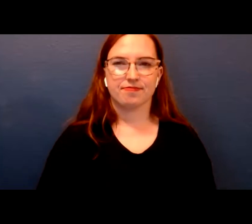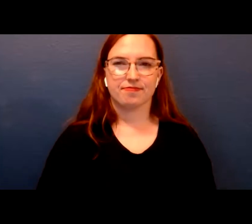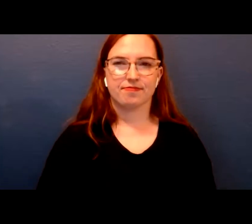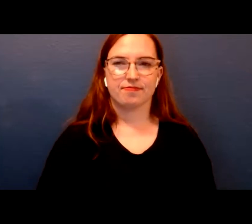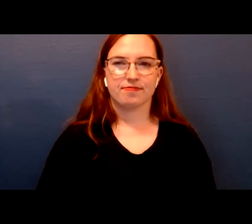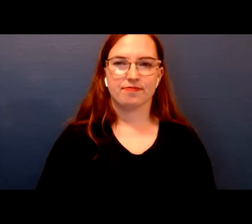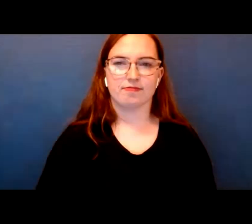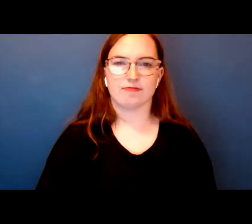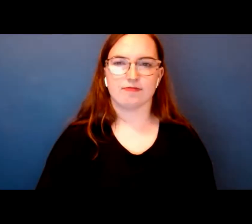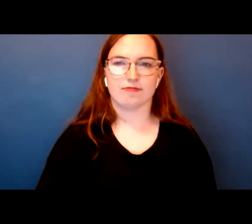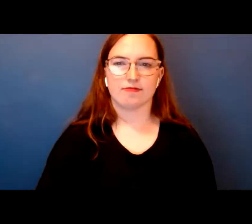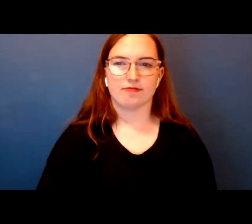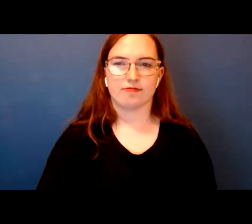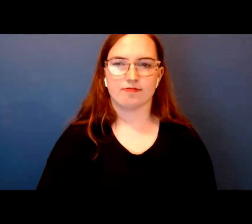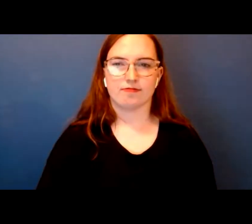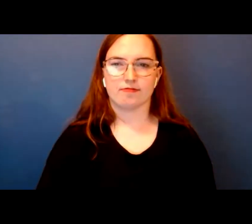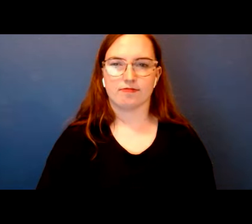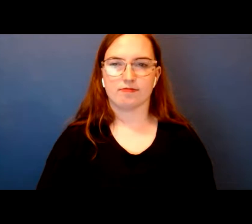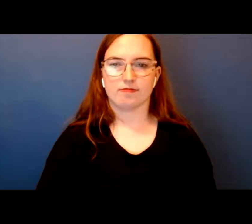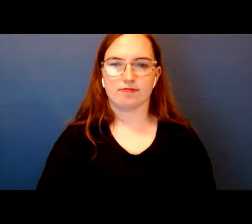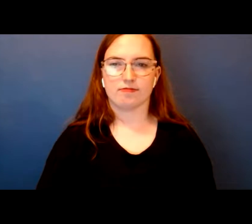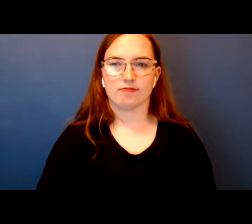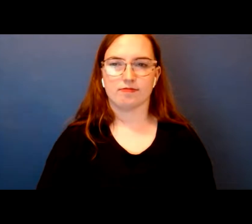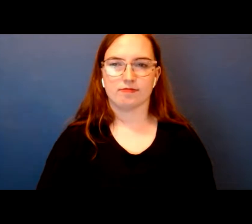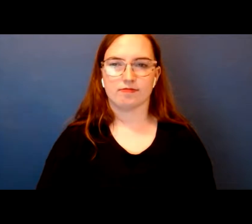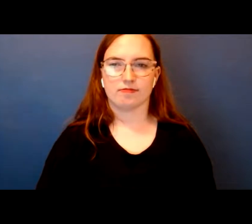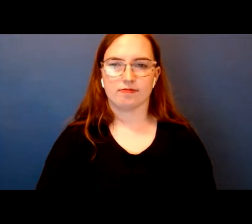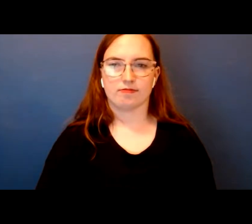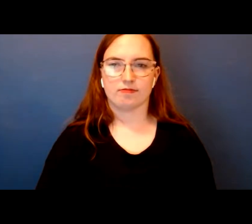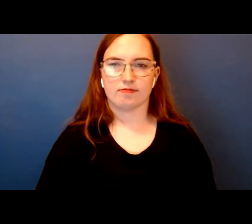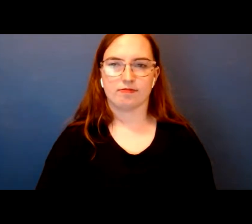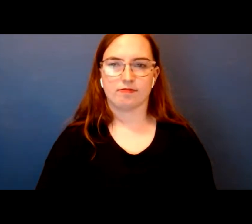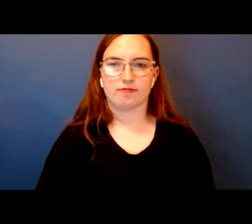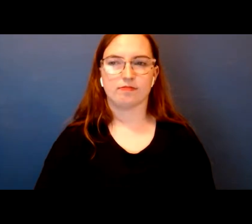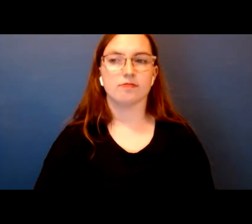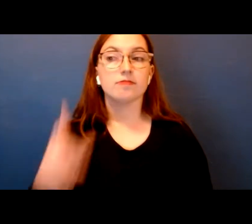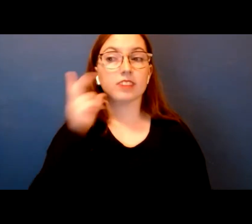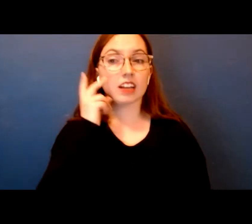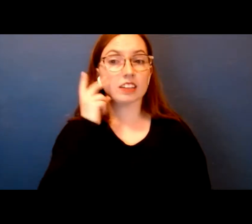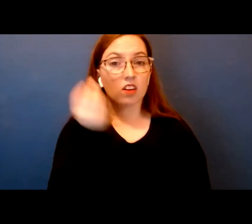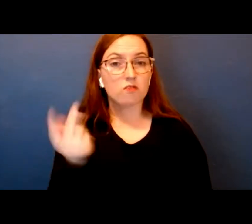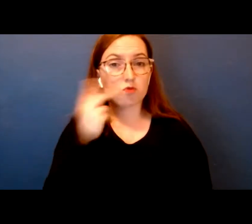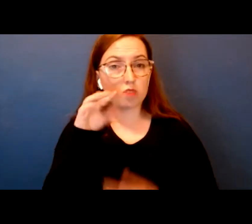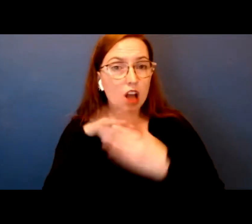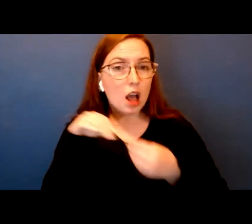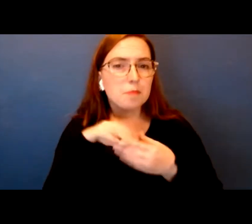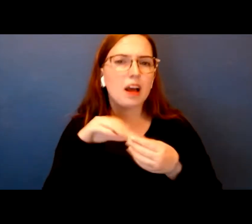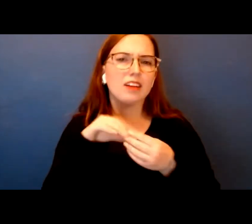Right, I've seen some additional comments, and we're definitely will be reviewing all of the comments as